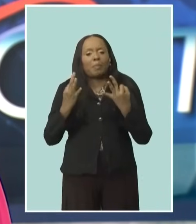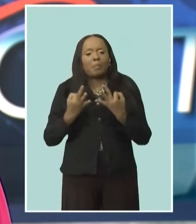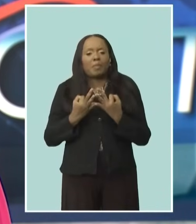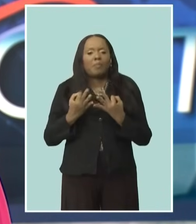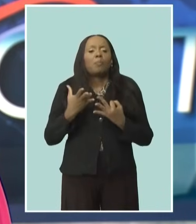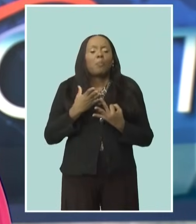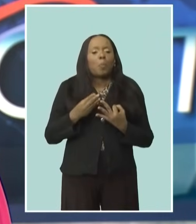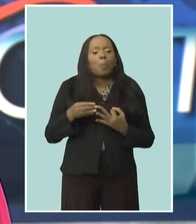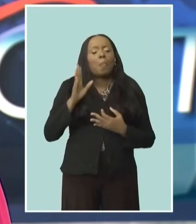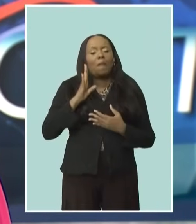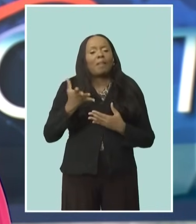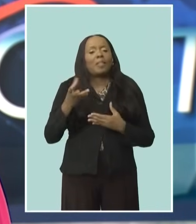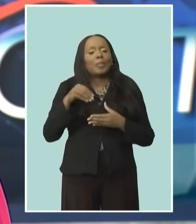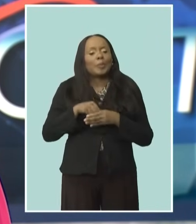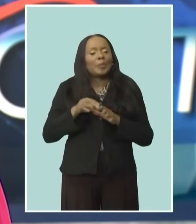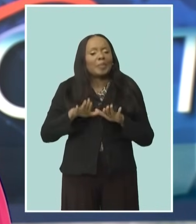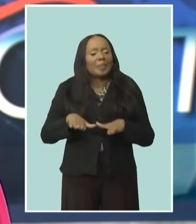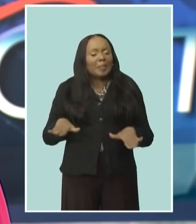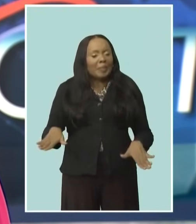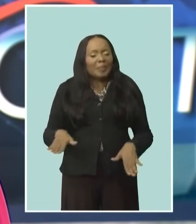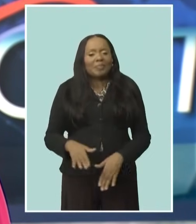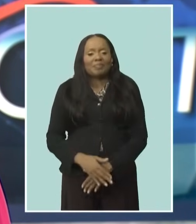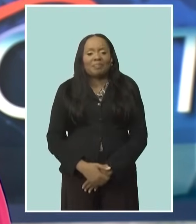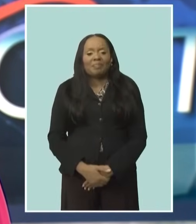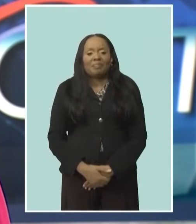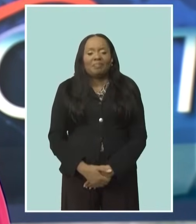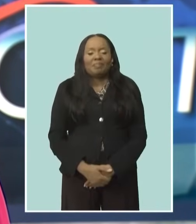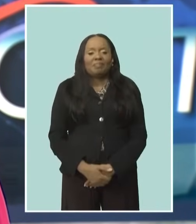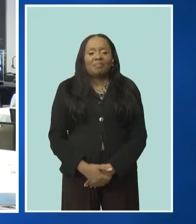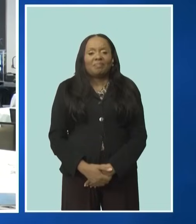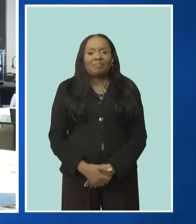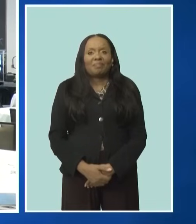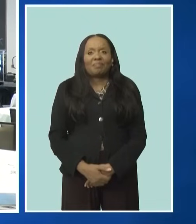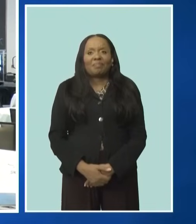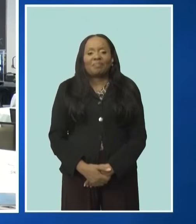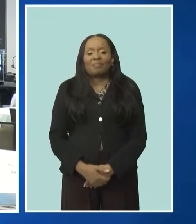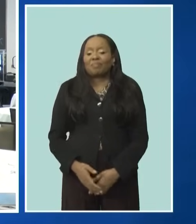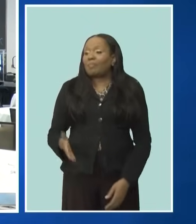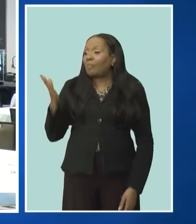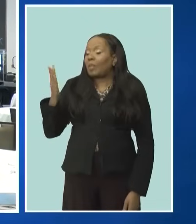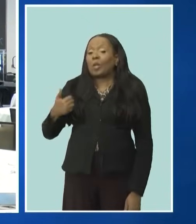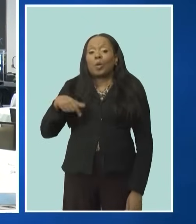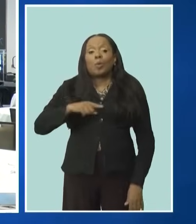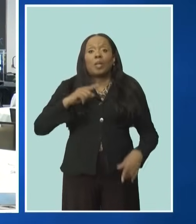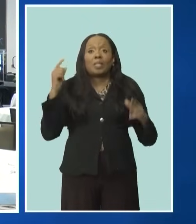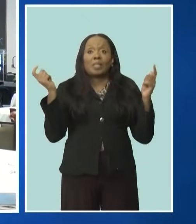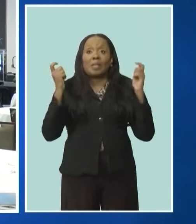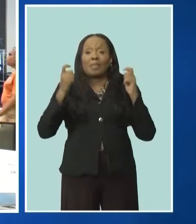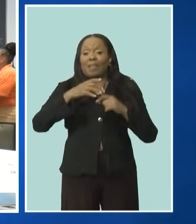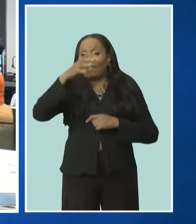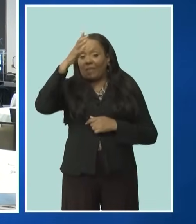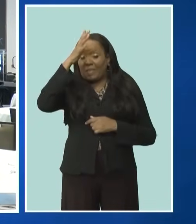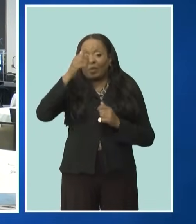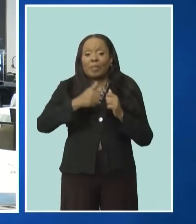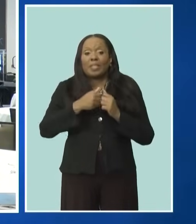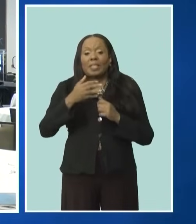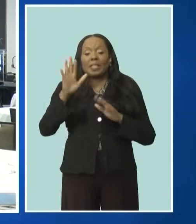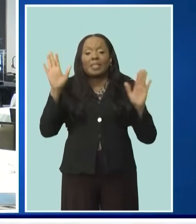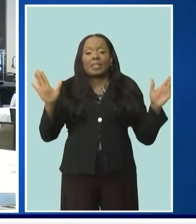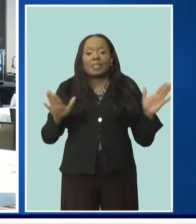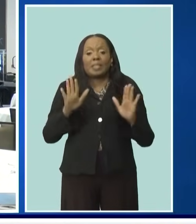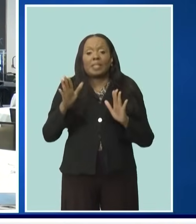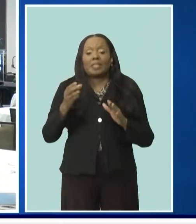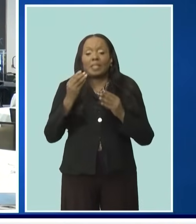have been made to include children as well. We are celebrating dads with our Sunday buffet from 12:30